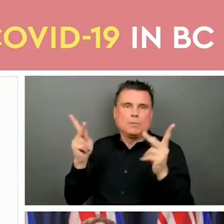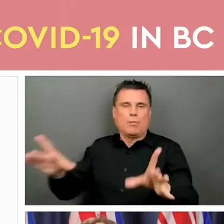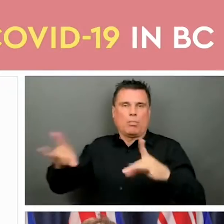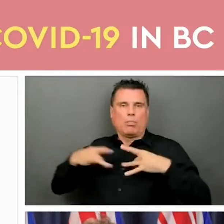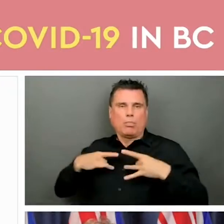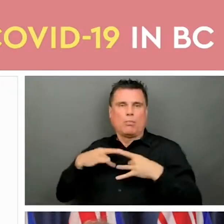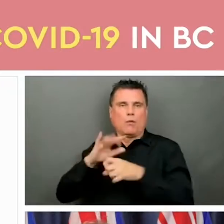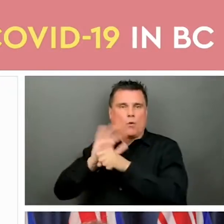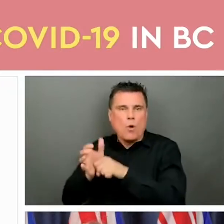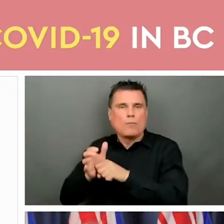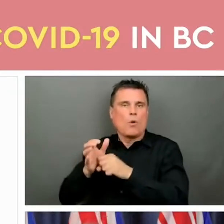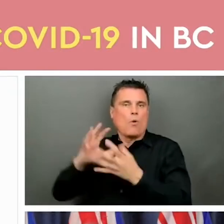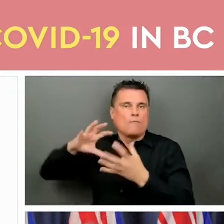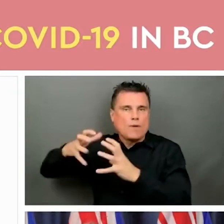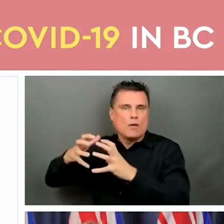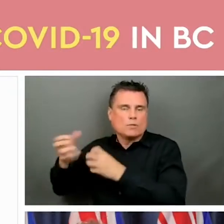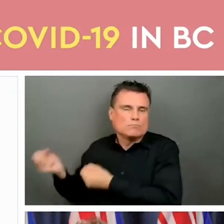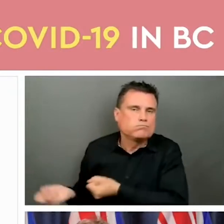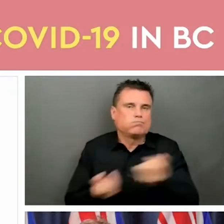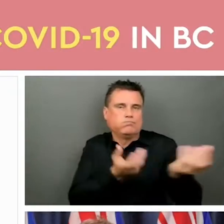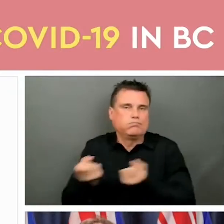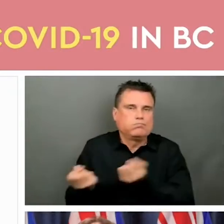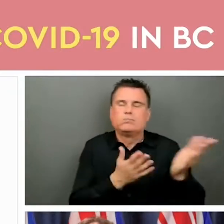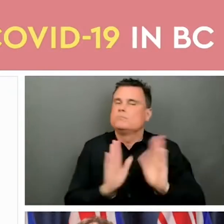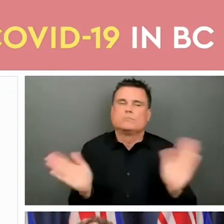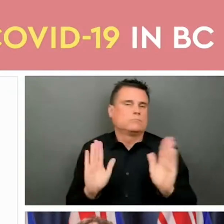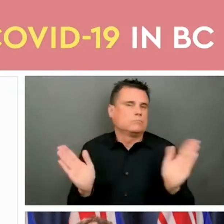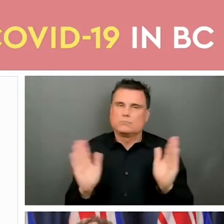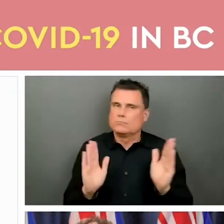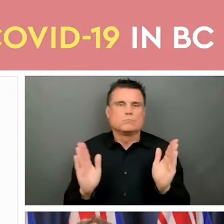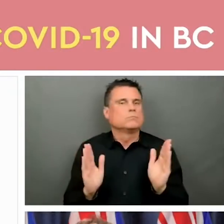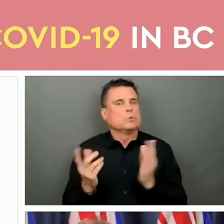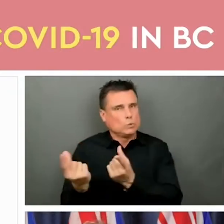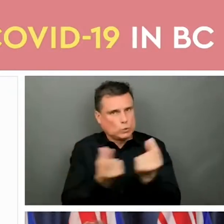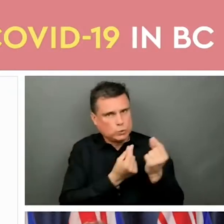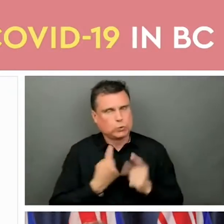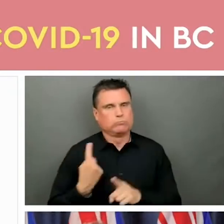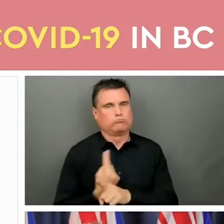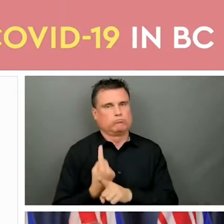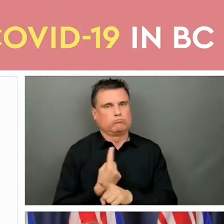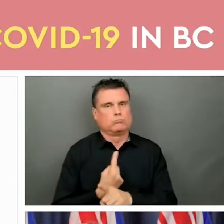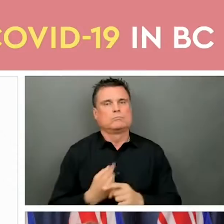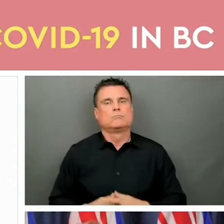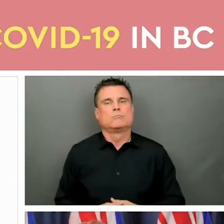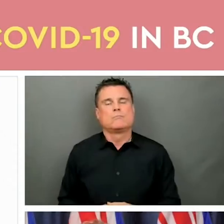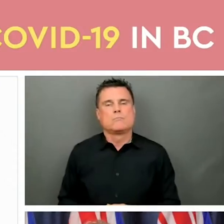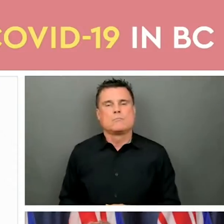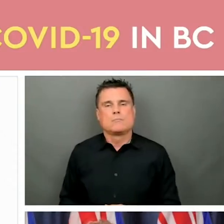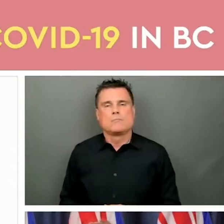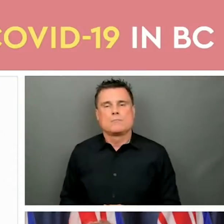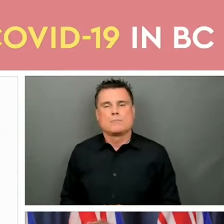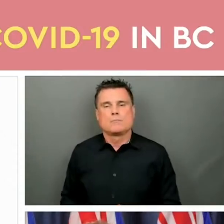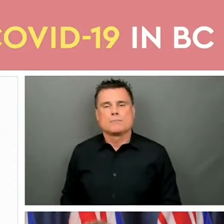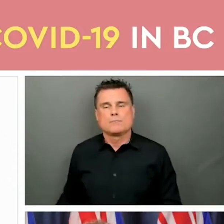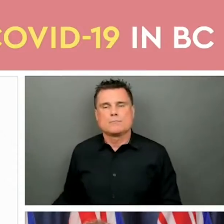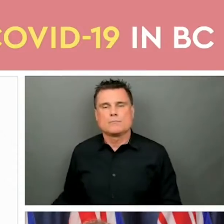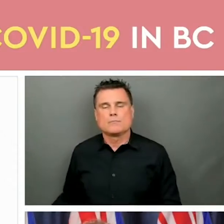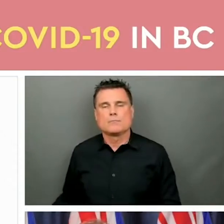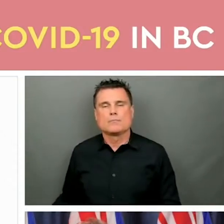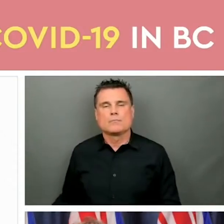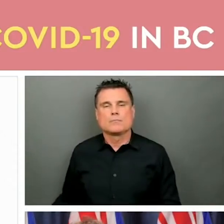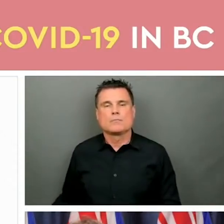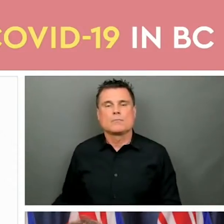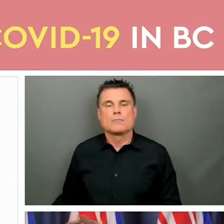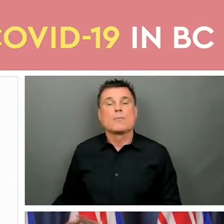hospital system. And of course, we're hopeful that the end of respiratory virus season may further